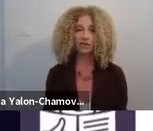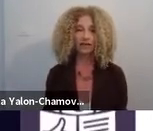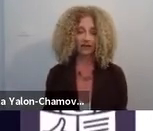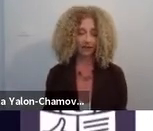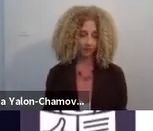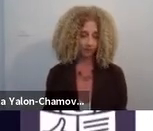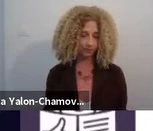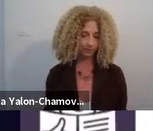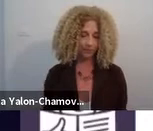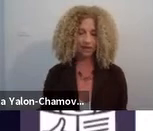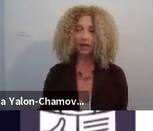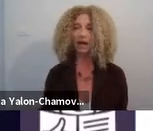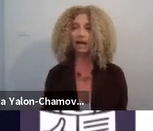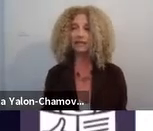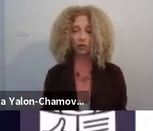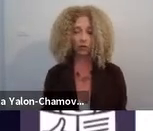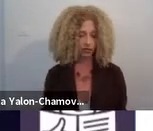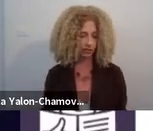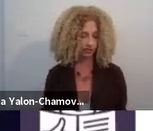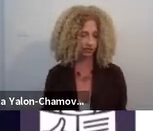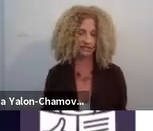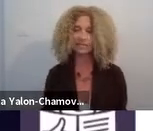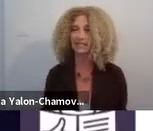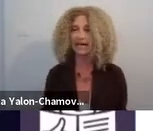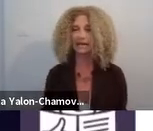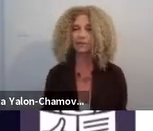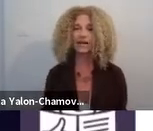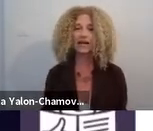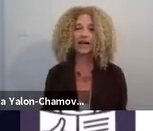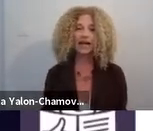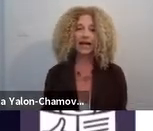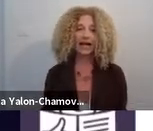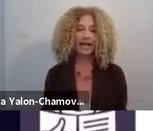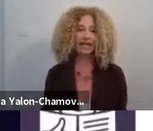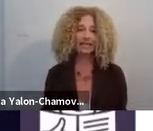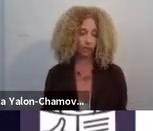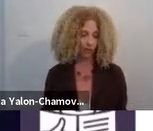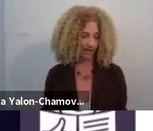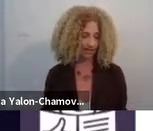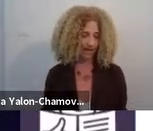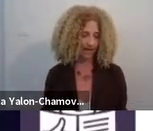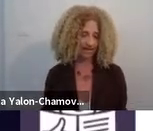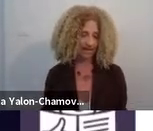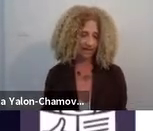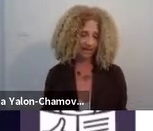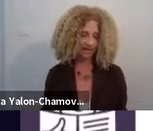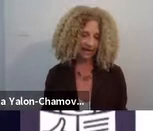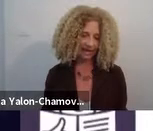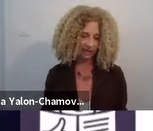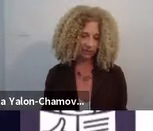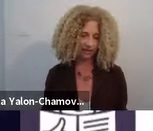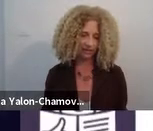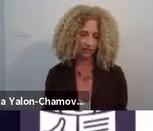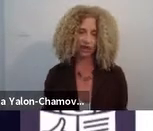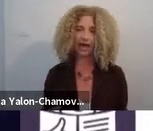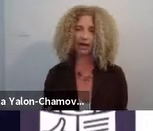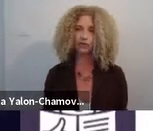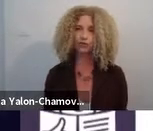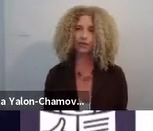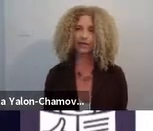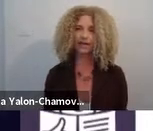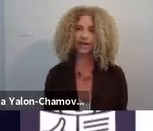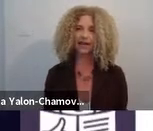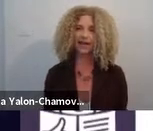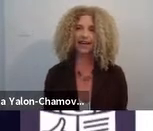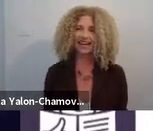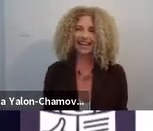over the course of this time. And that enabled us to